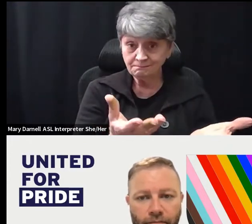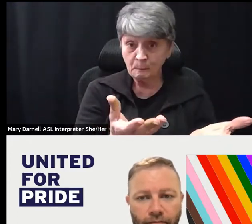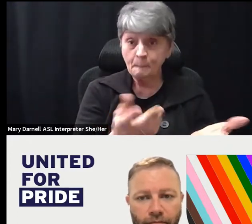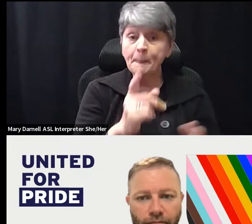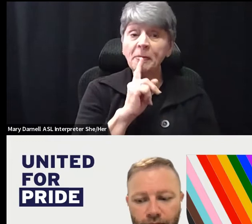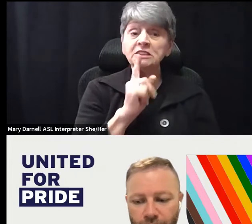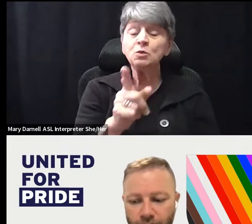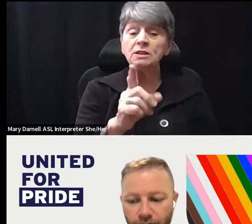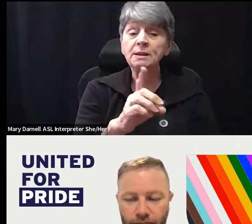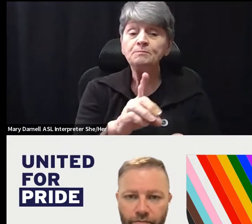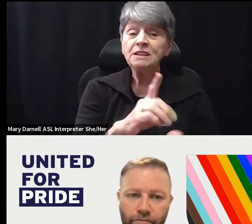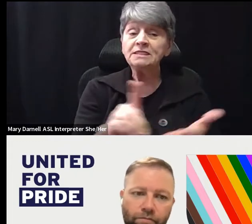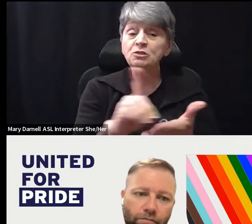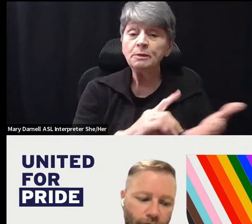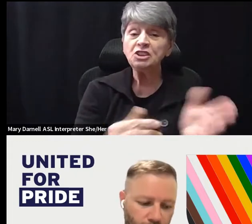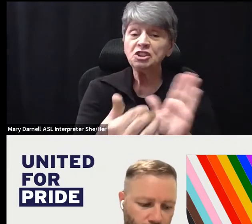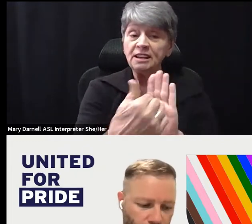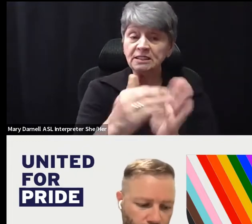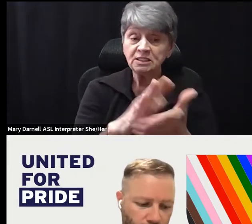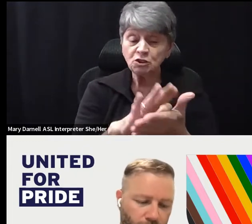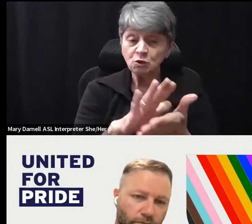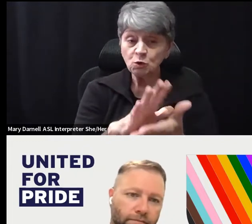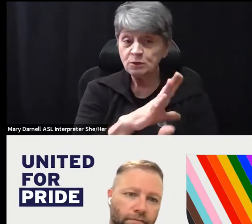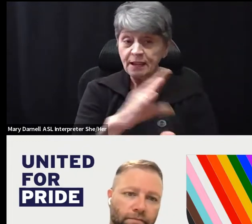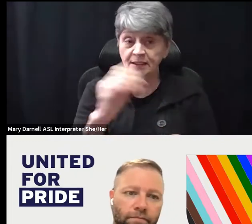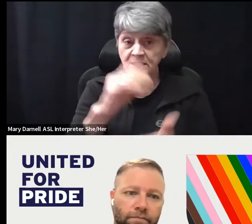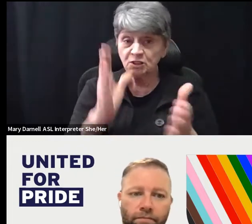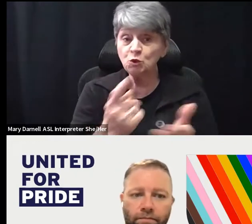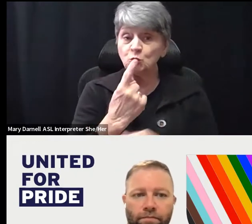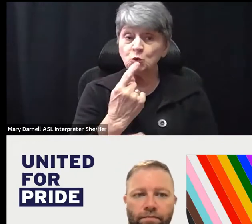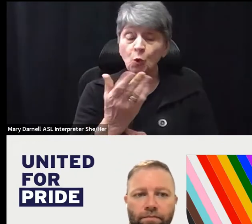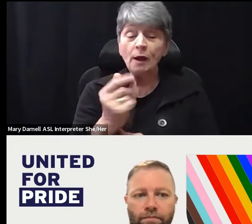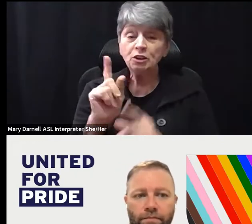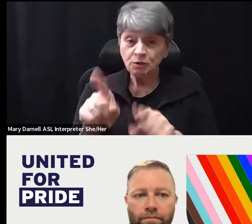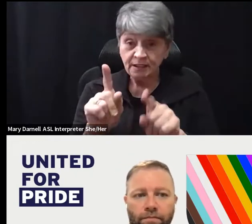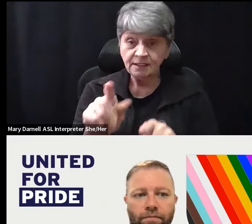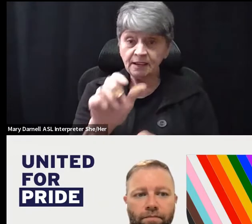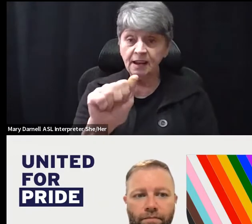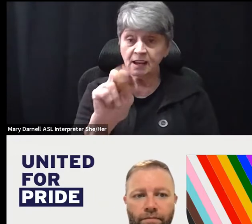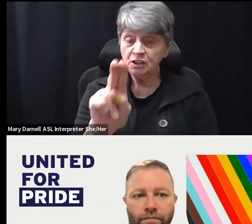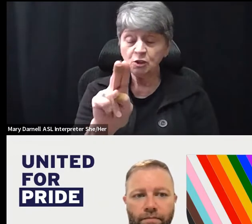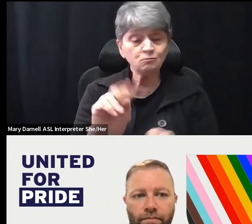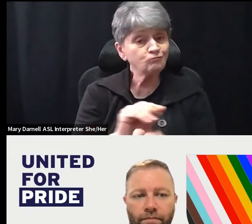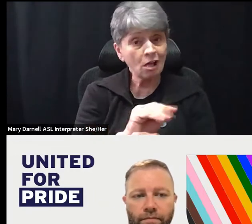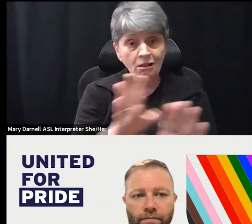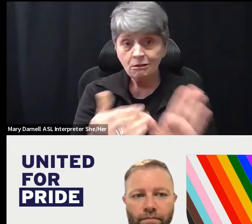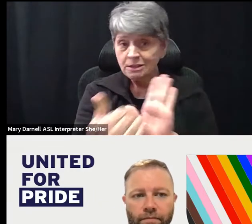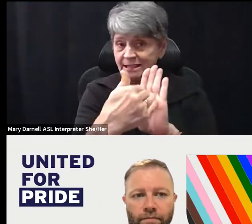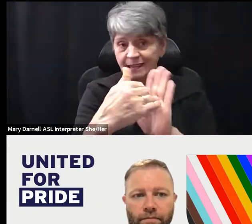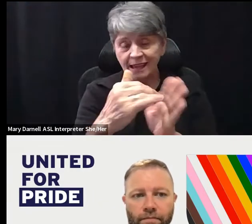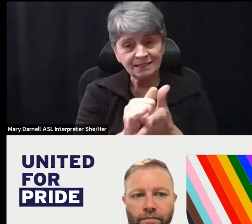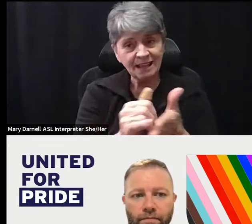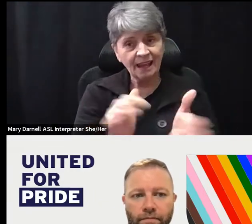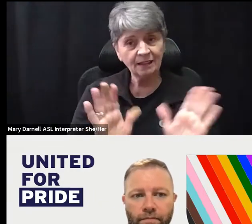discrimination against those schools and the students who wanted to attend them. AU clearly opposed that position.